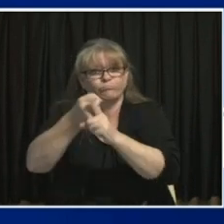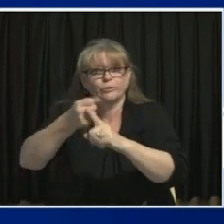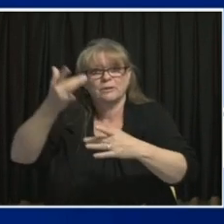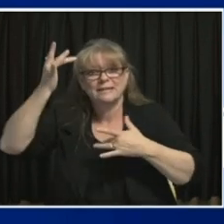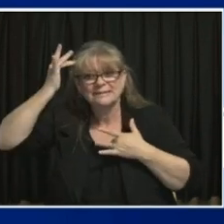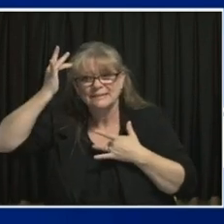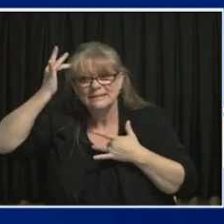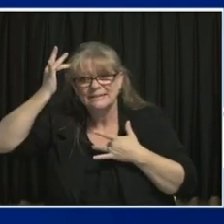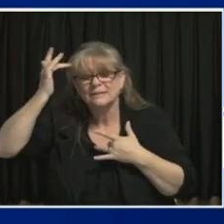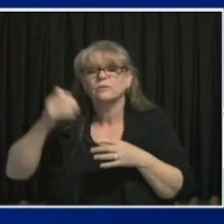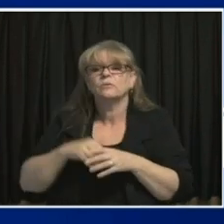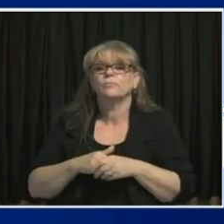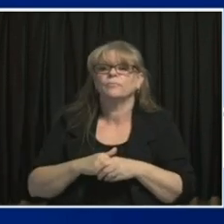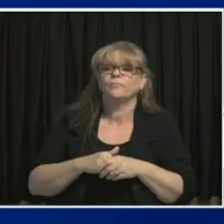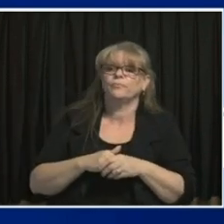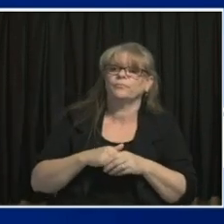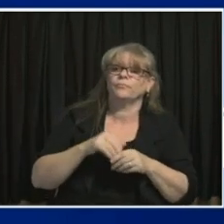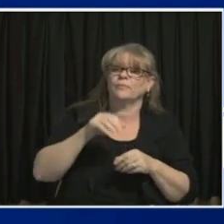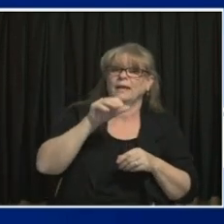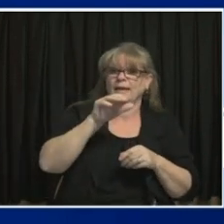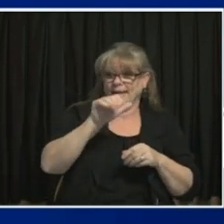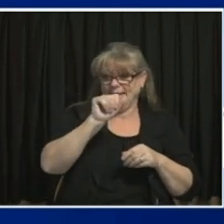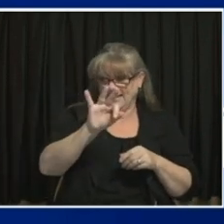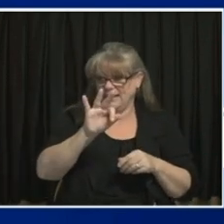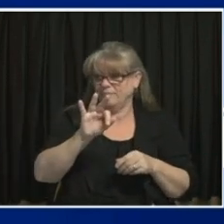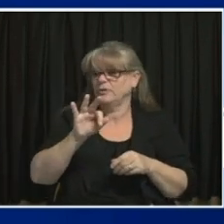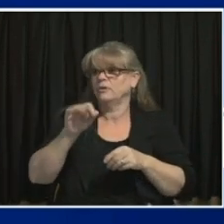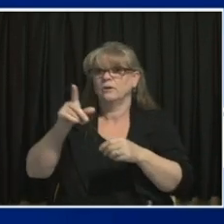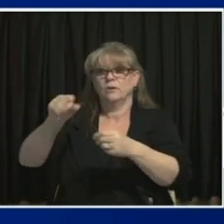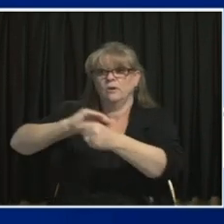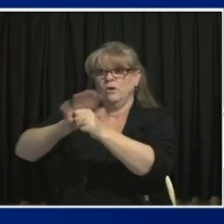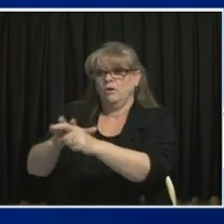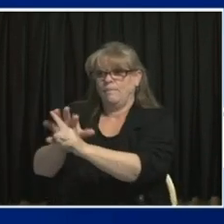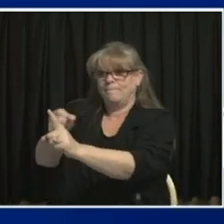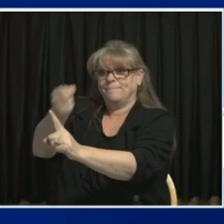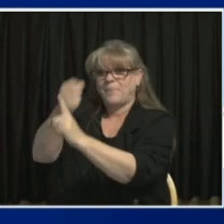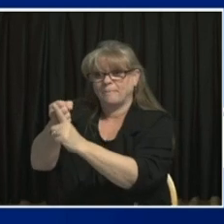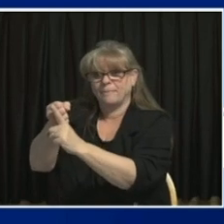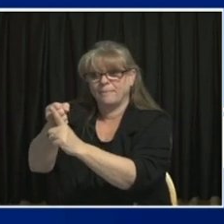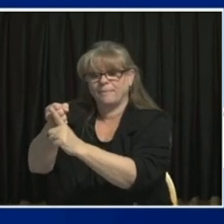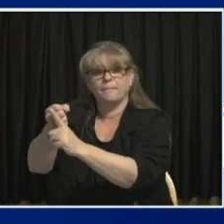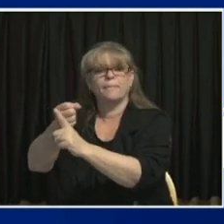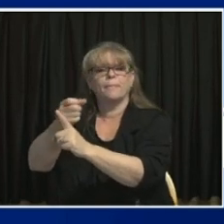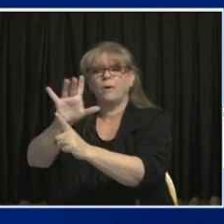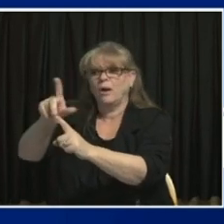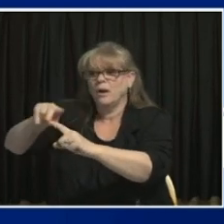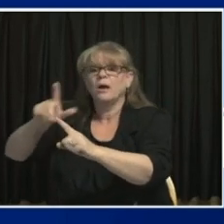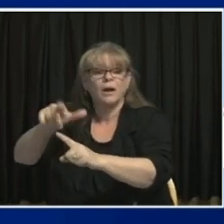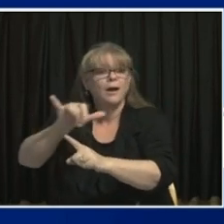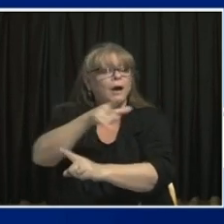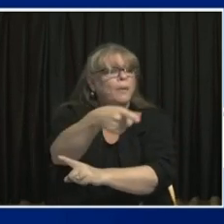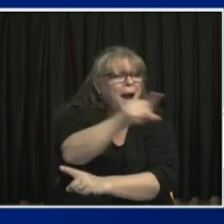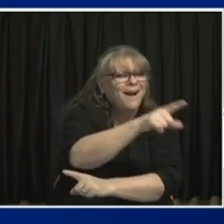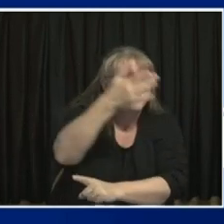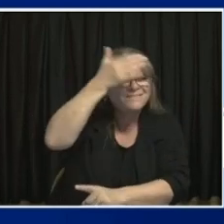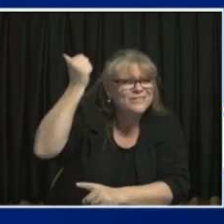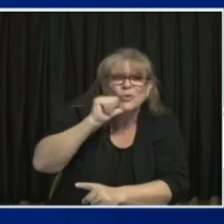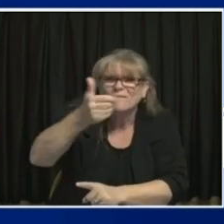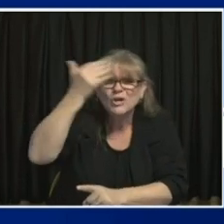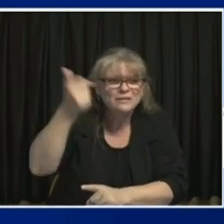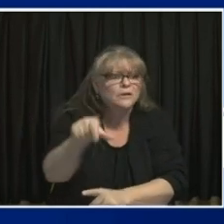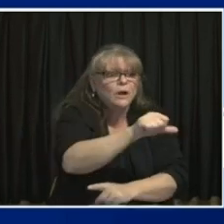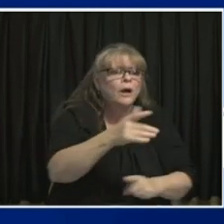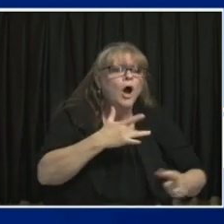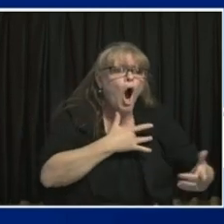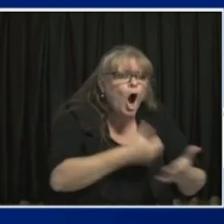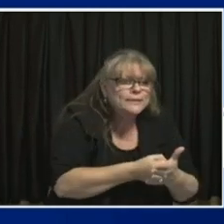wards were full of COVID patients, where would patients go with heart attacks and strokes and appendicitis? We need to make sure that we